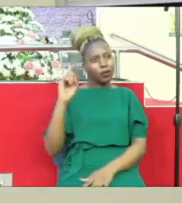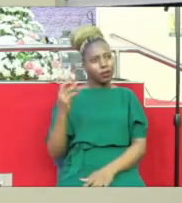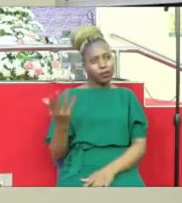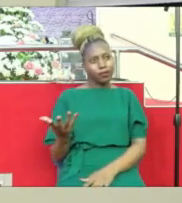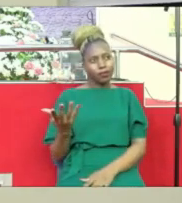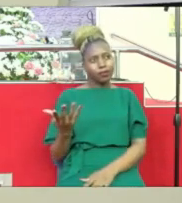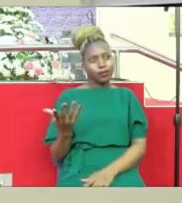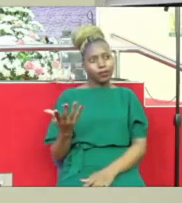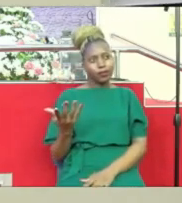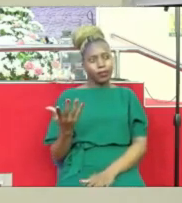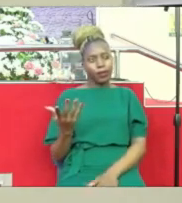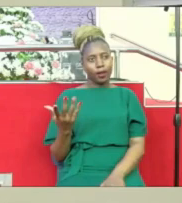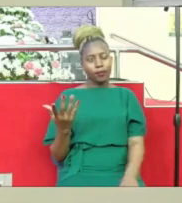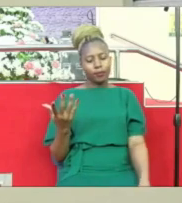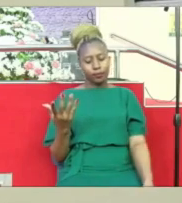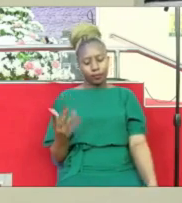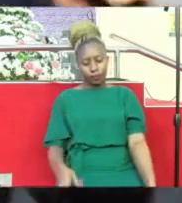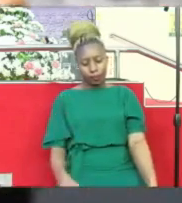Don't underestimate